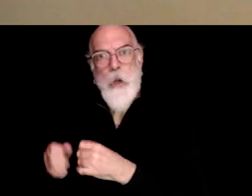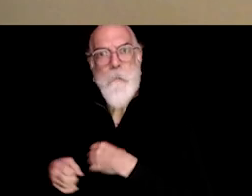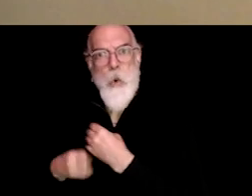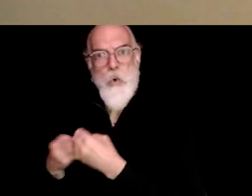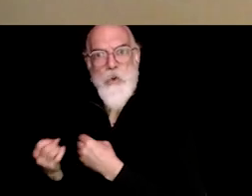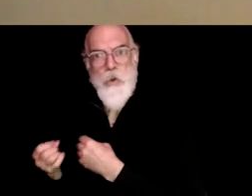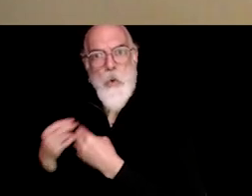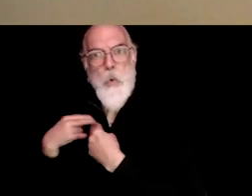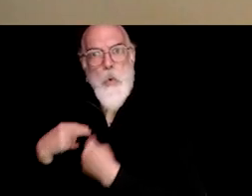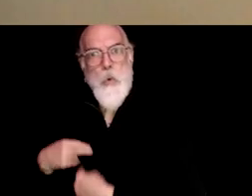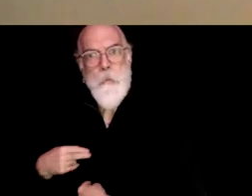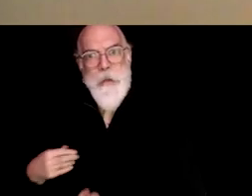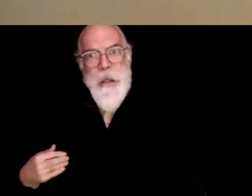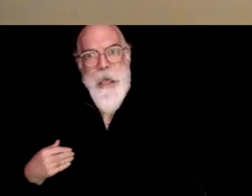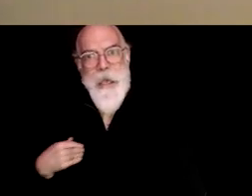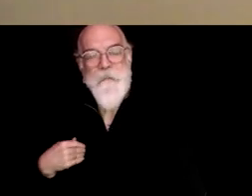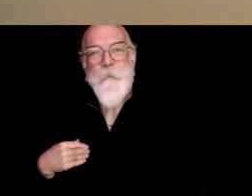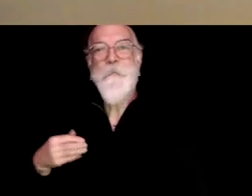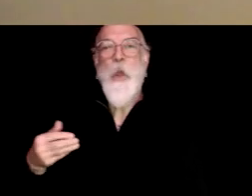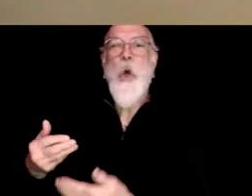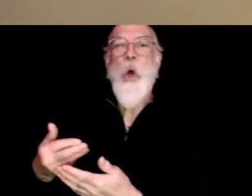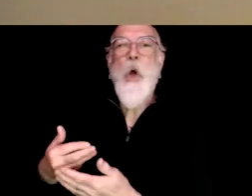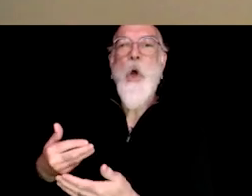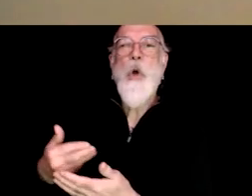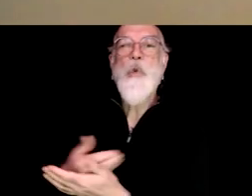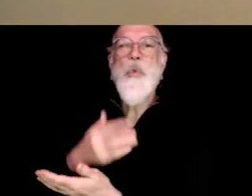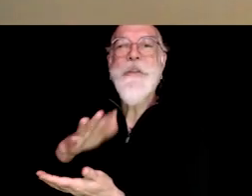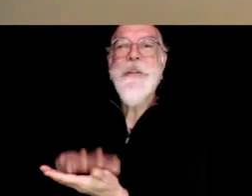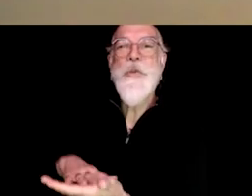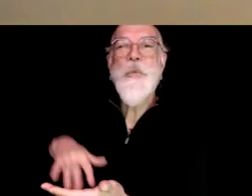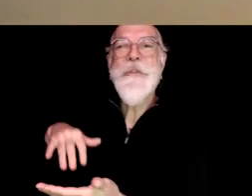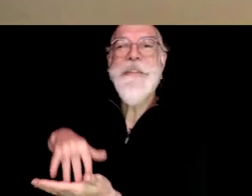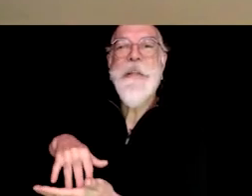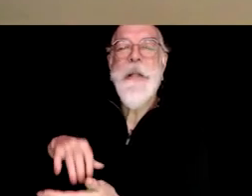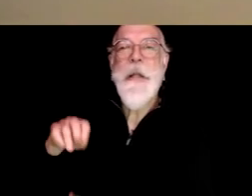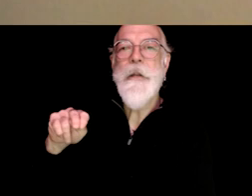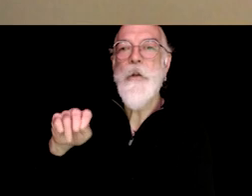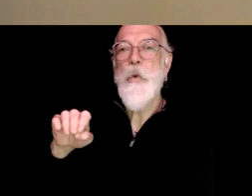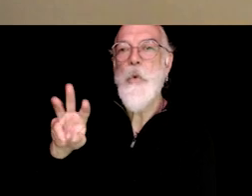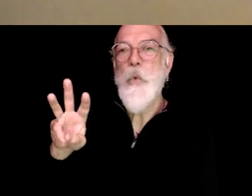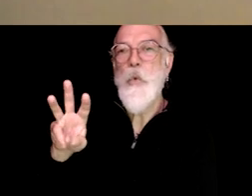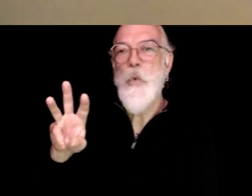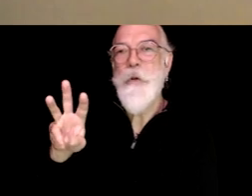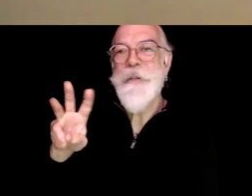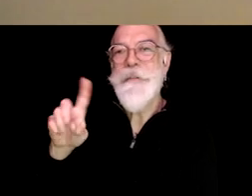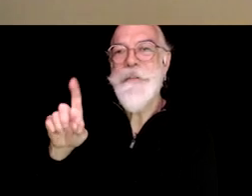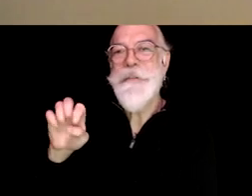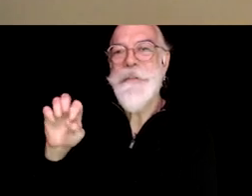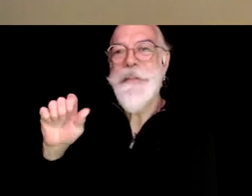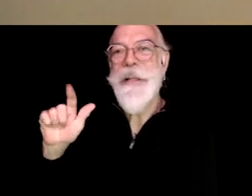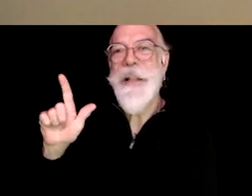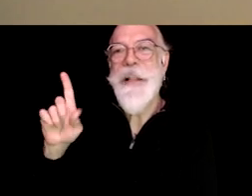similarities. They're in New Zealand, they've recognized a river as a person.